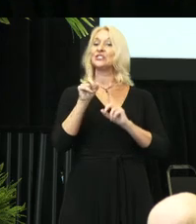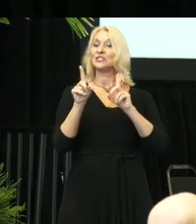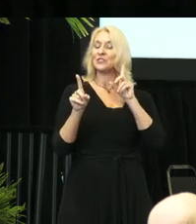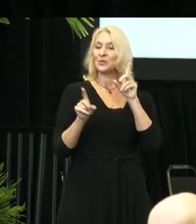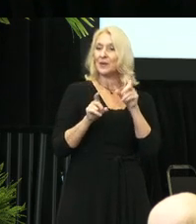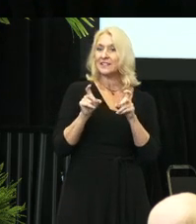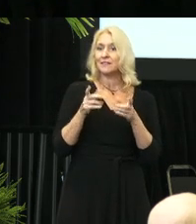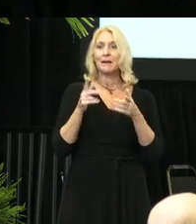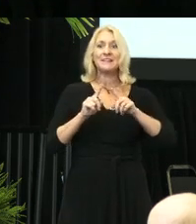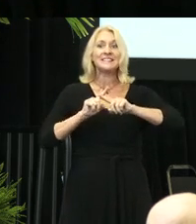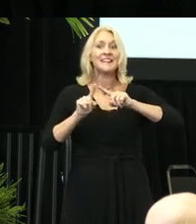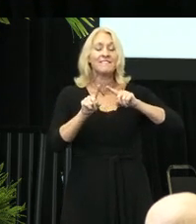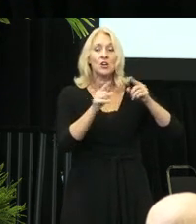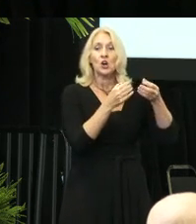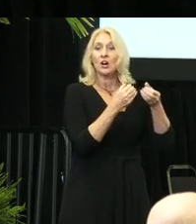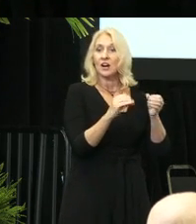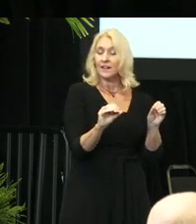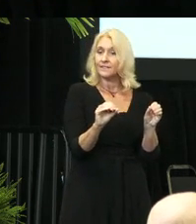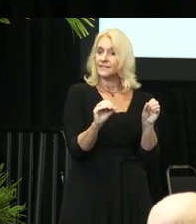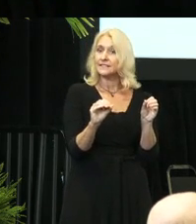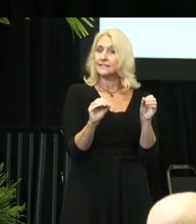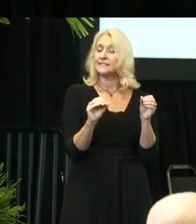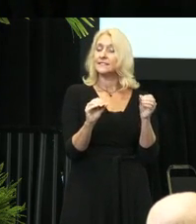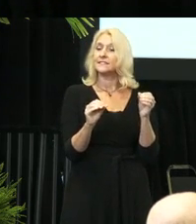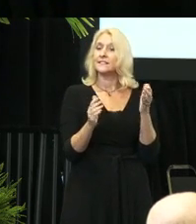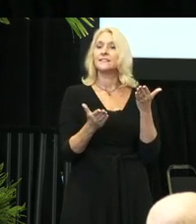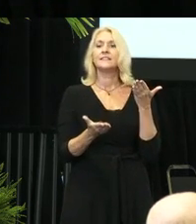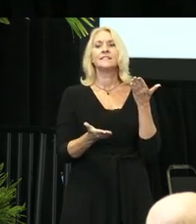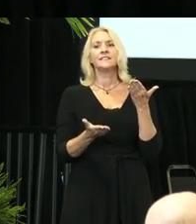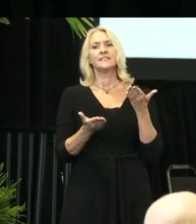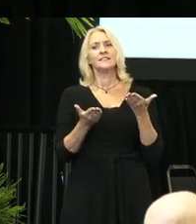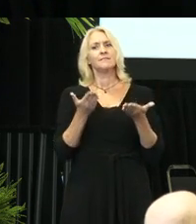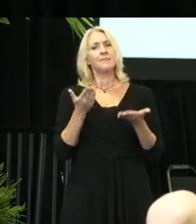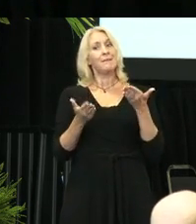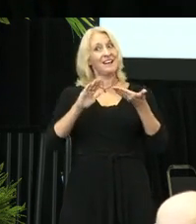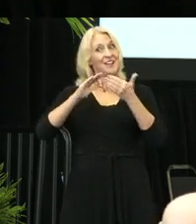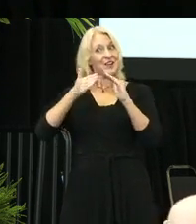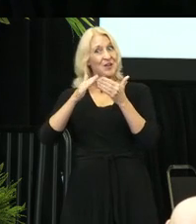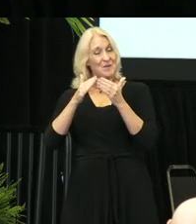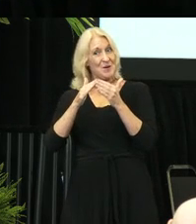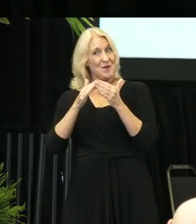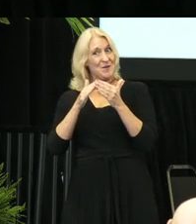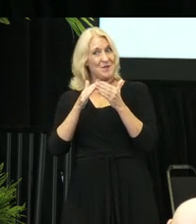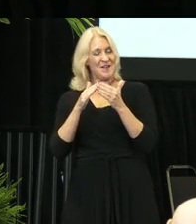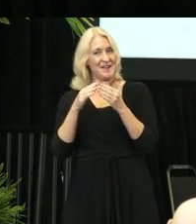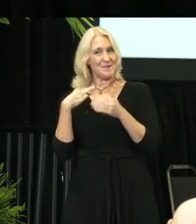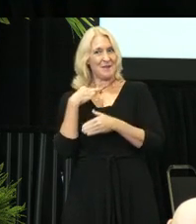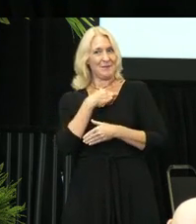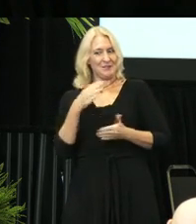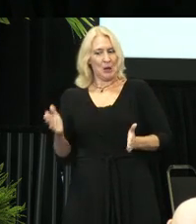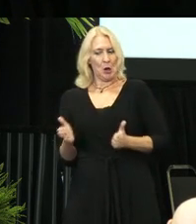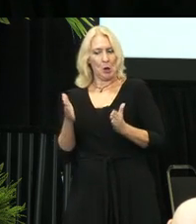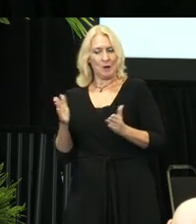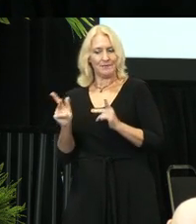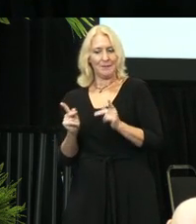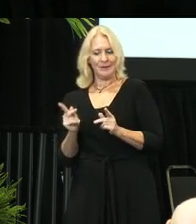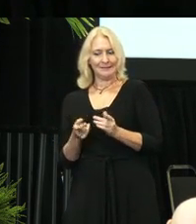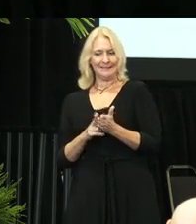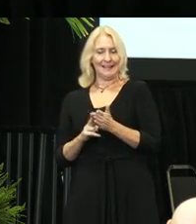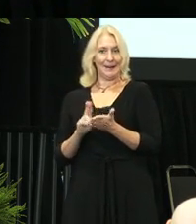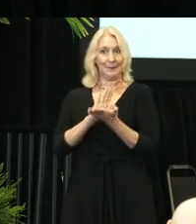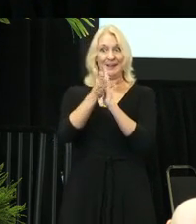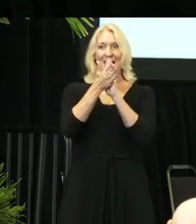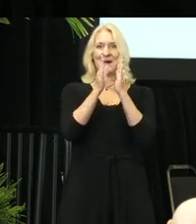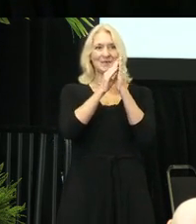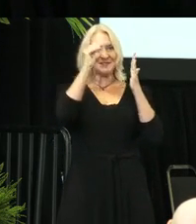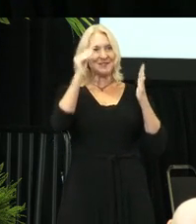offices, often for the many students or community members who wish to become students. Our community